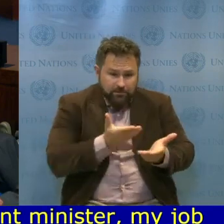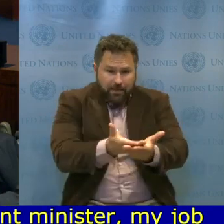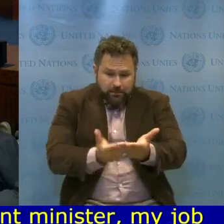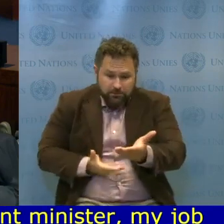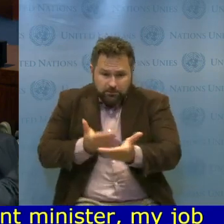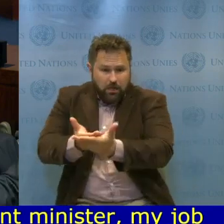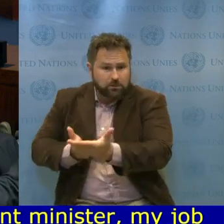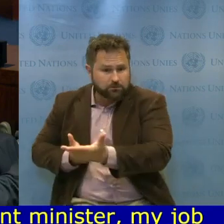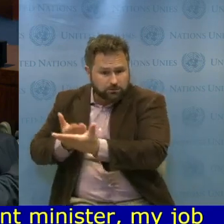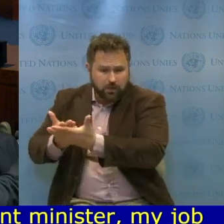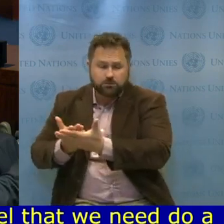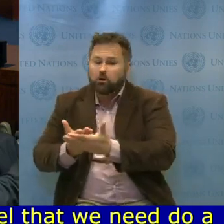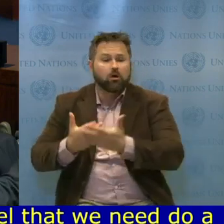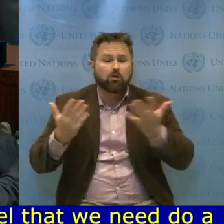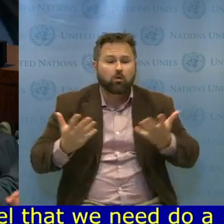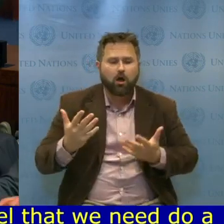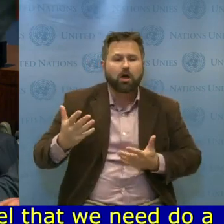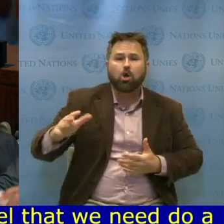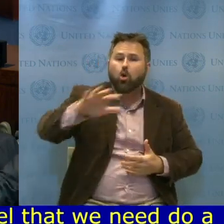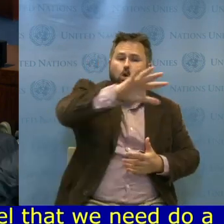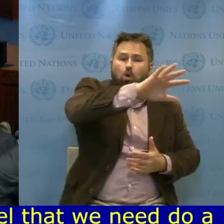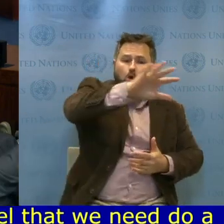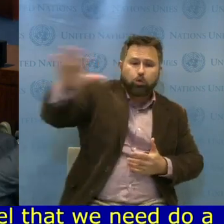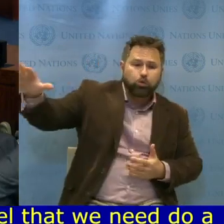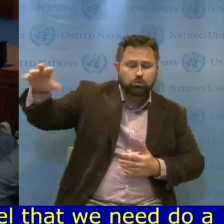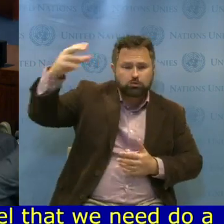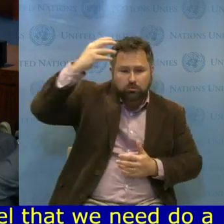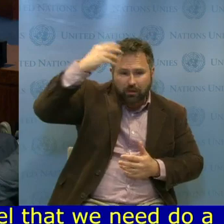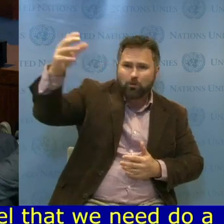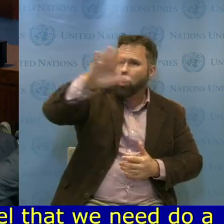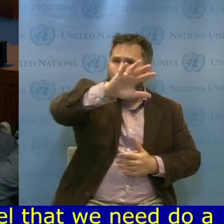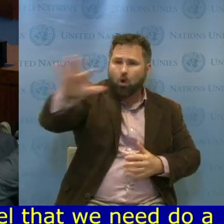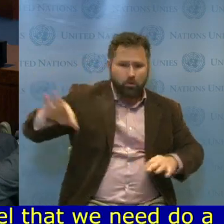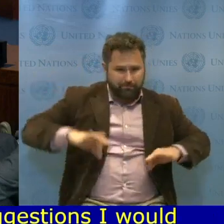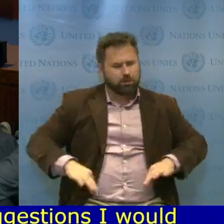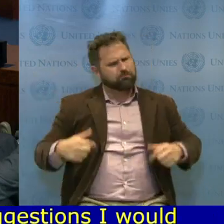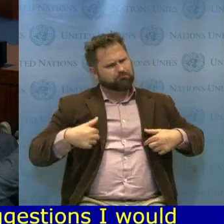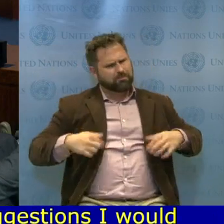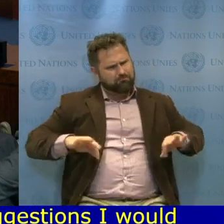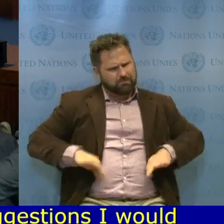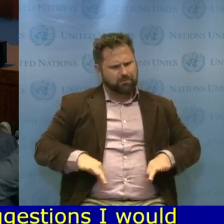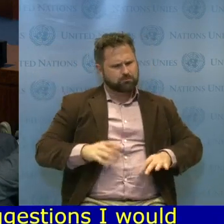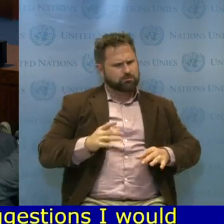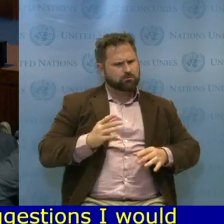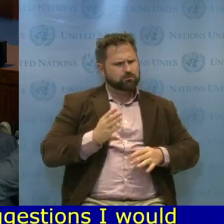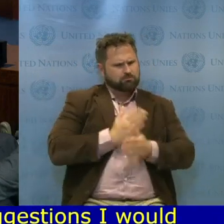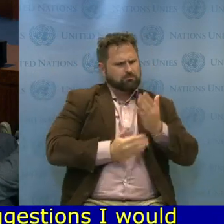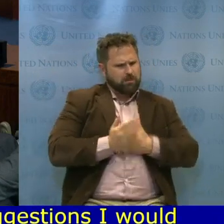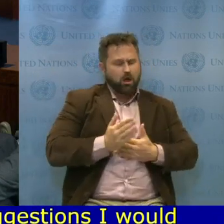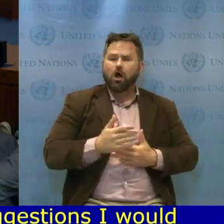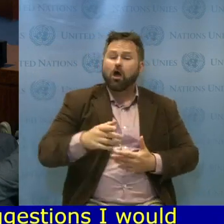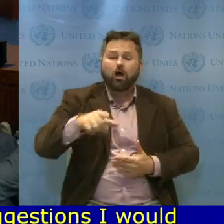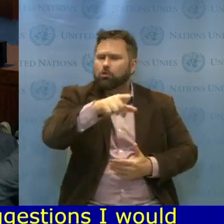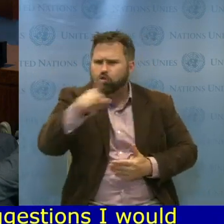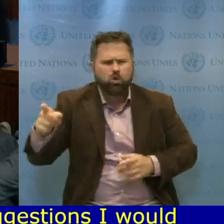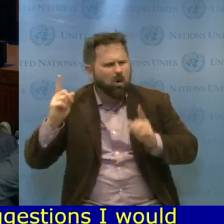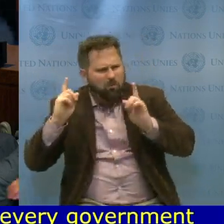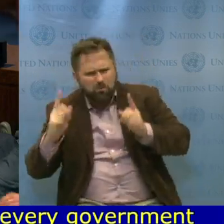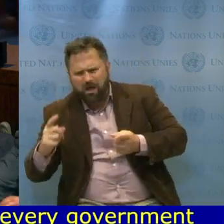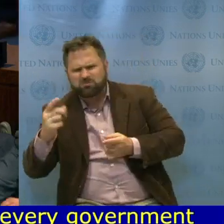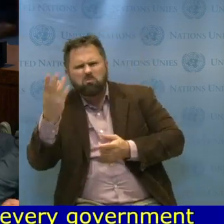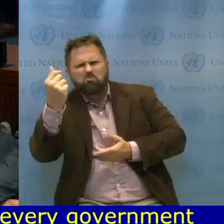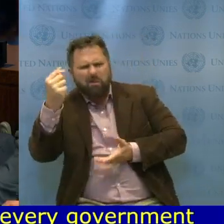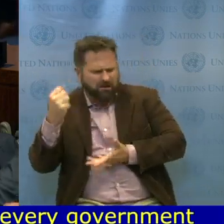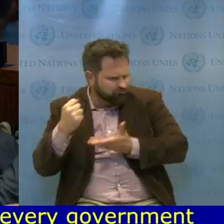is that every government and every minister, and in my case, Minister for Disabilities, we have to invest in our disability and health and